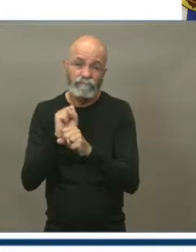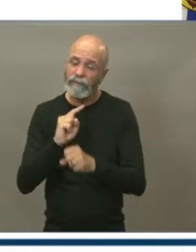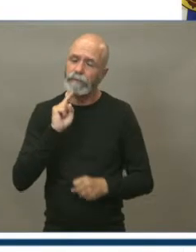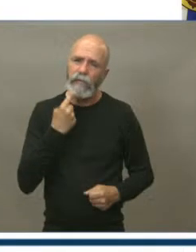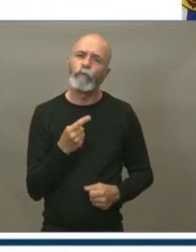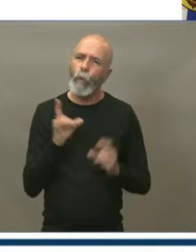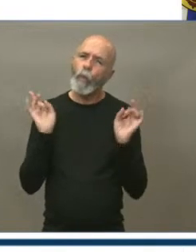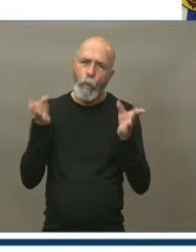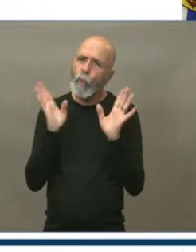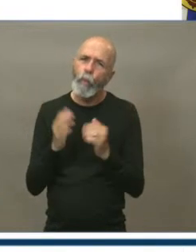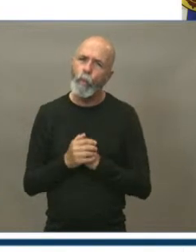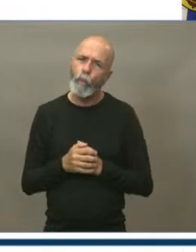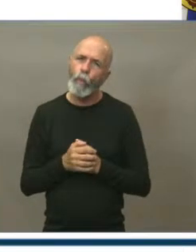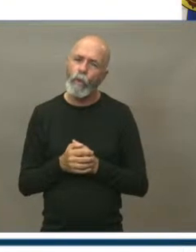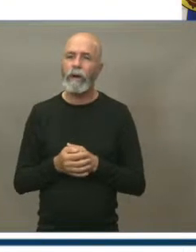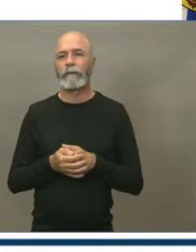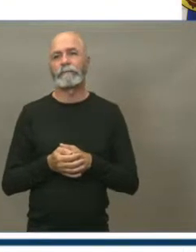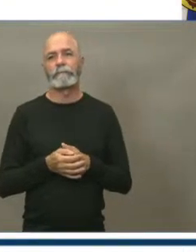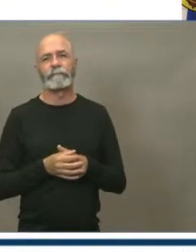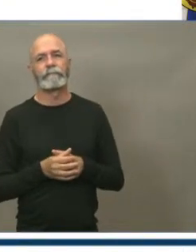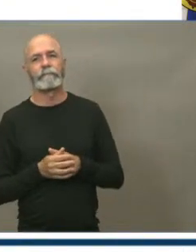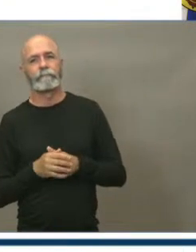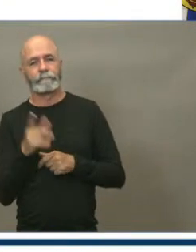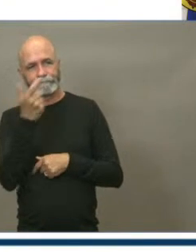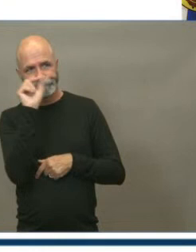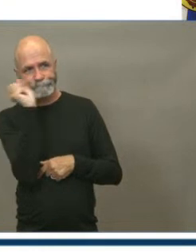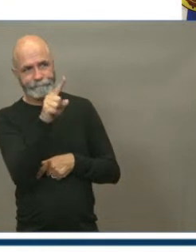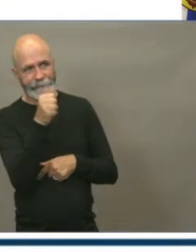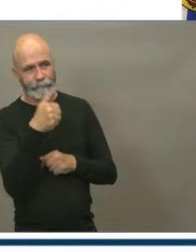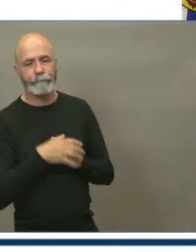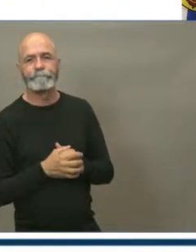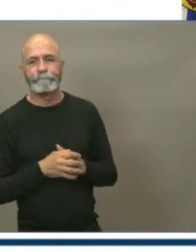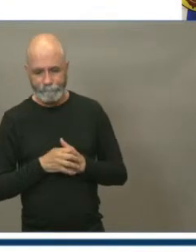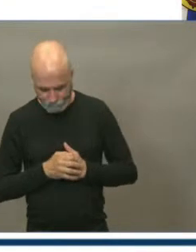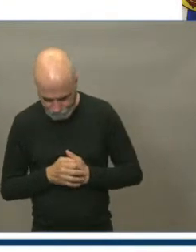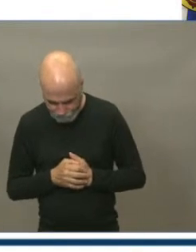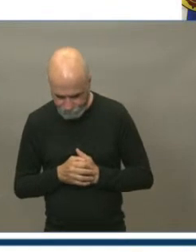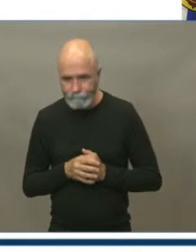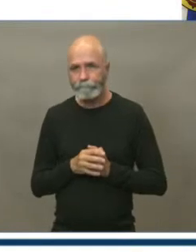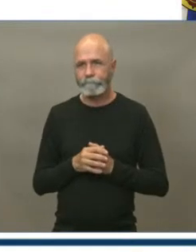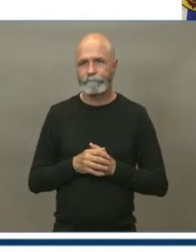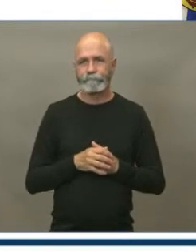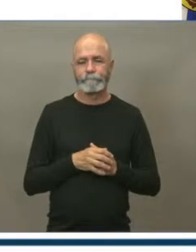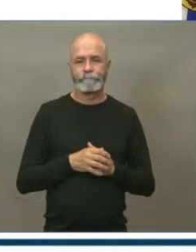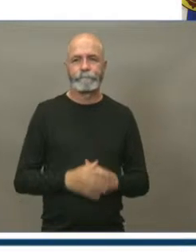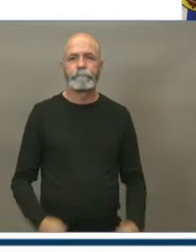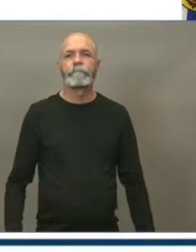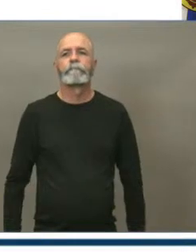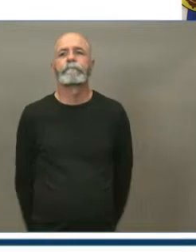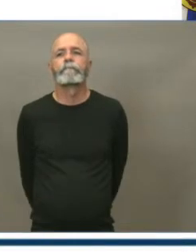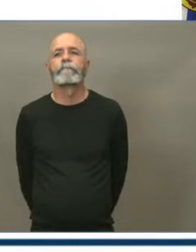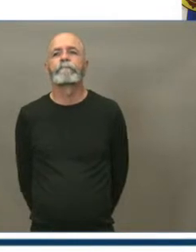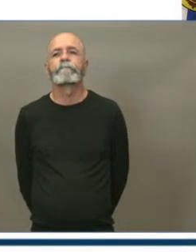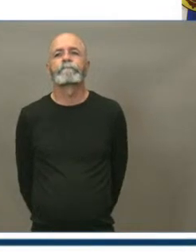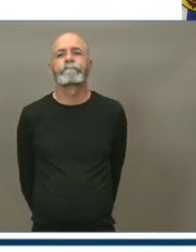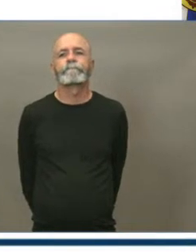follow-up. Yes, I had some conversation with someone yesterday who claimed